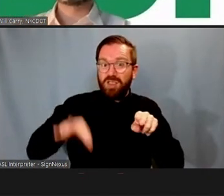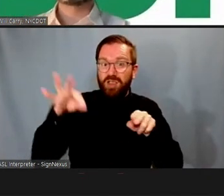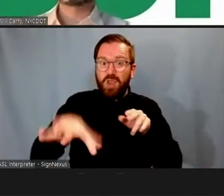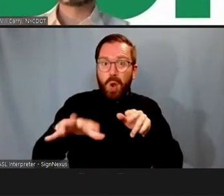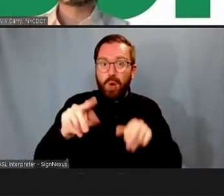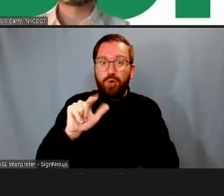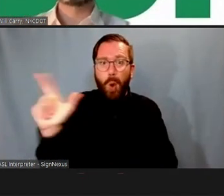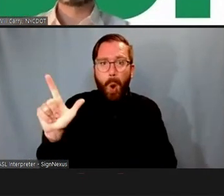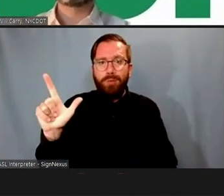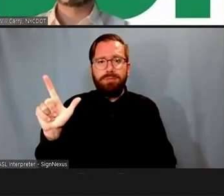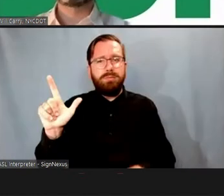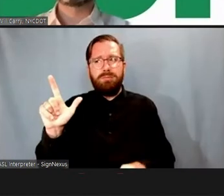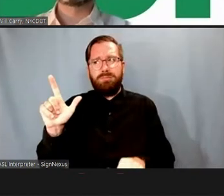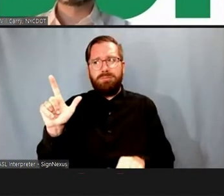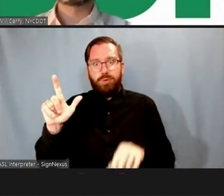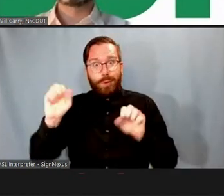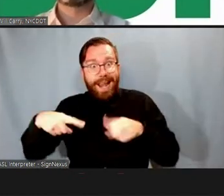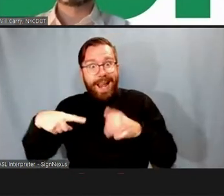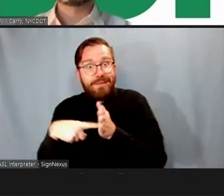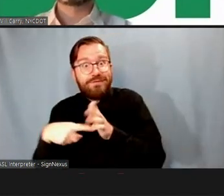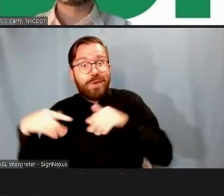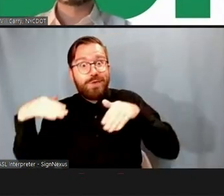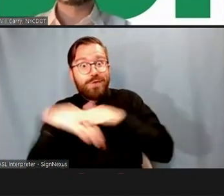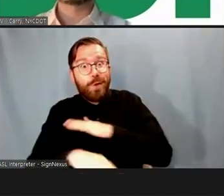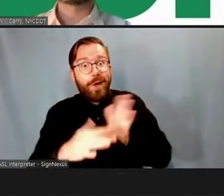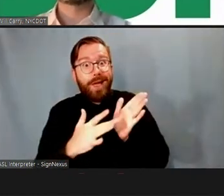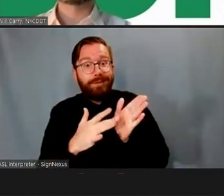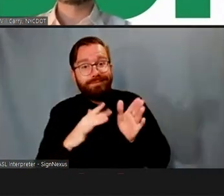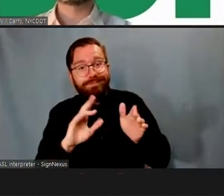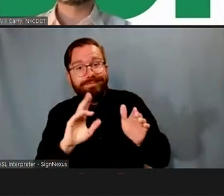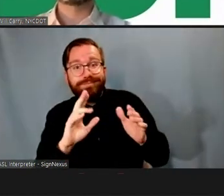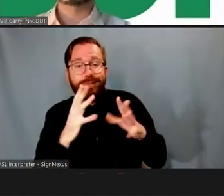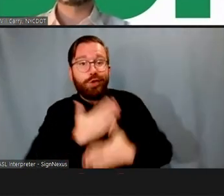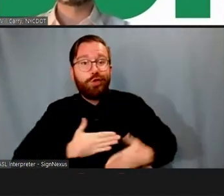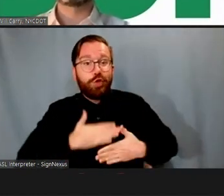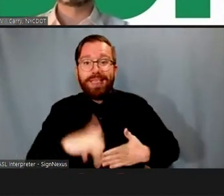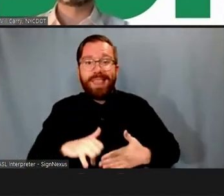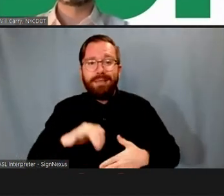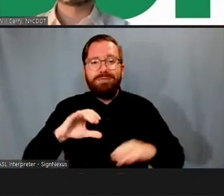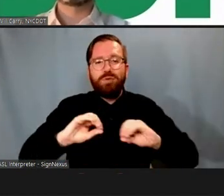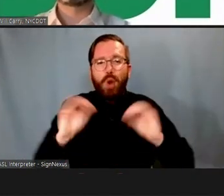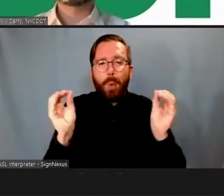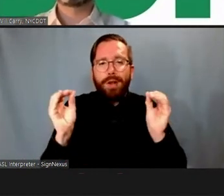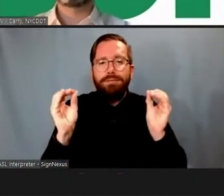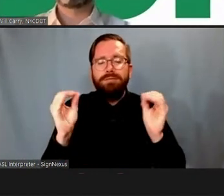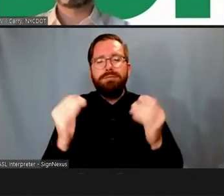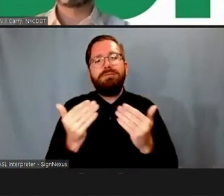into the city that lives around to take advantage of this thank you